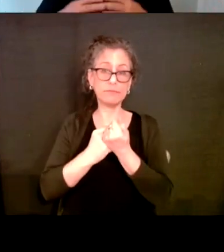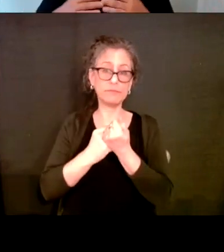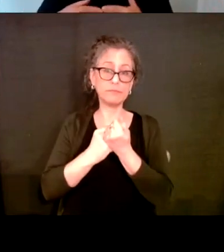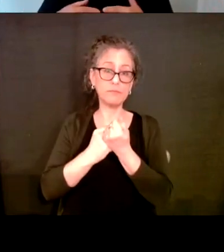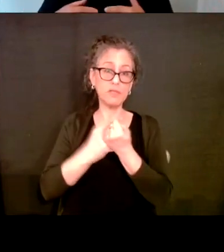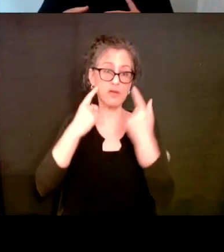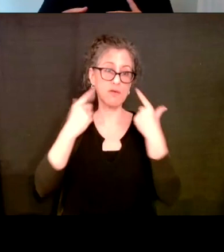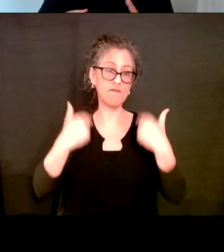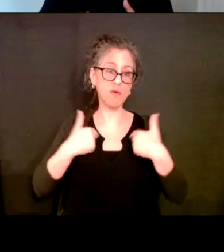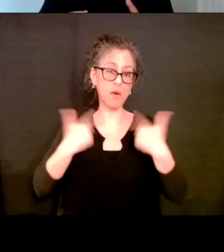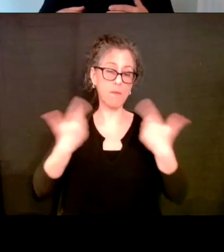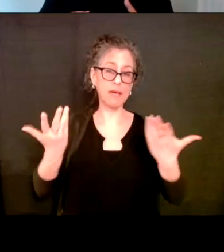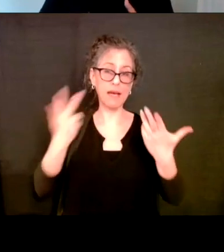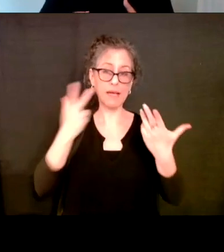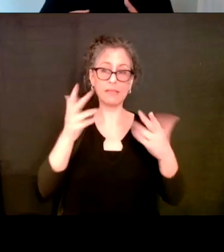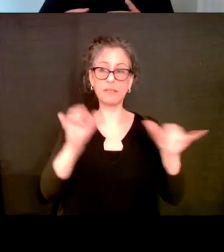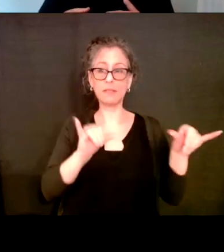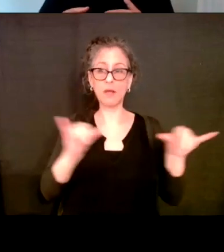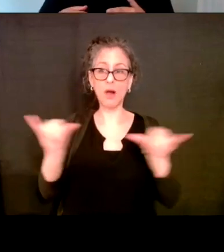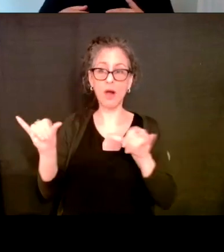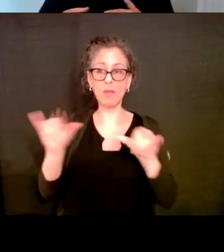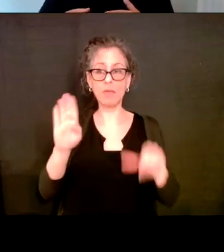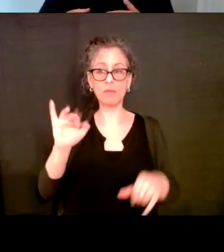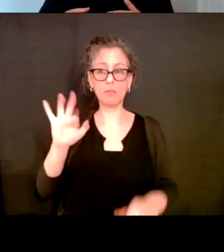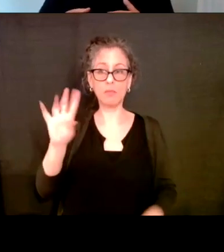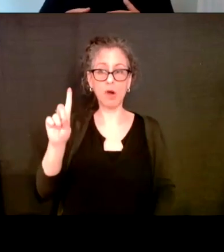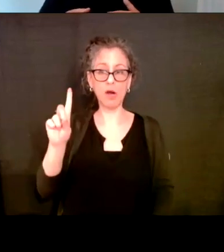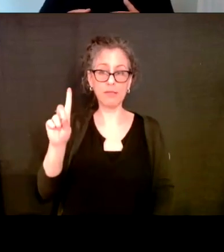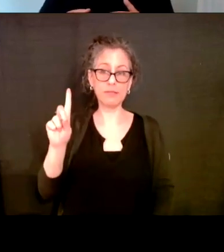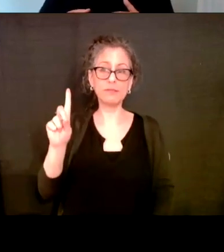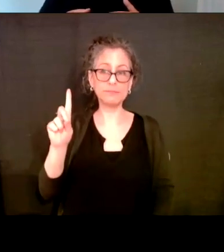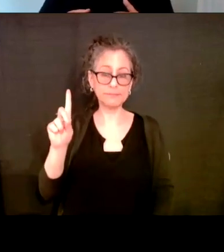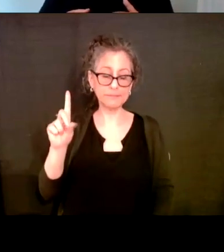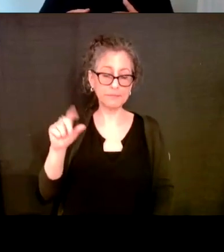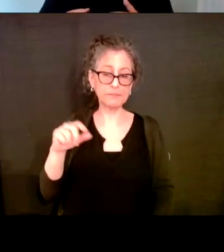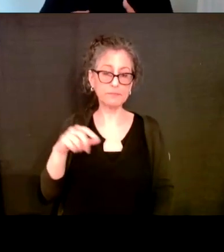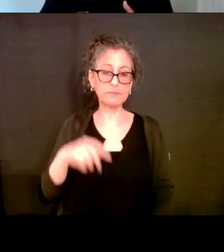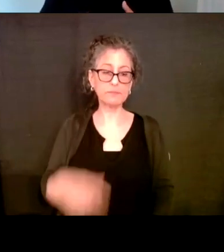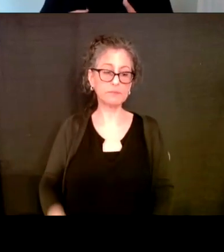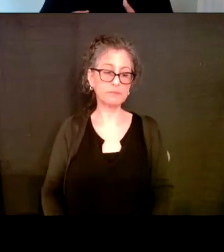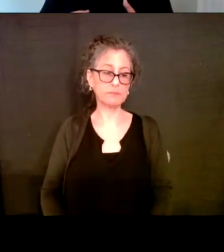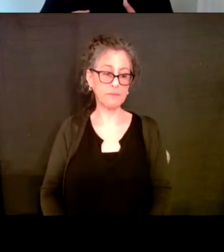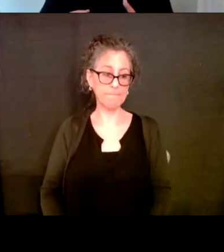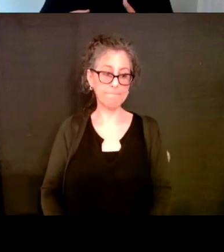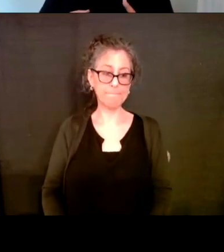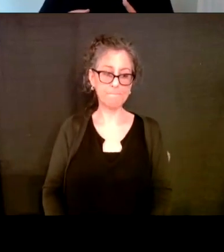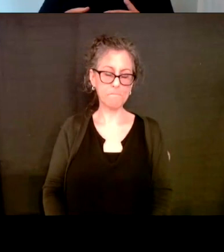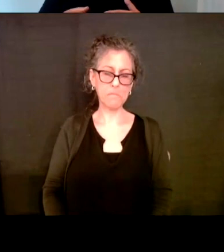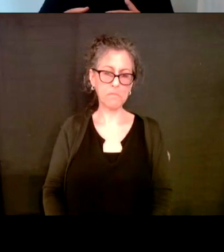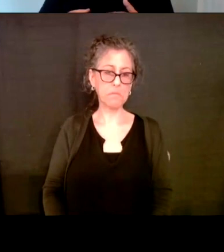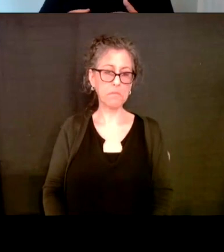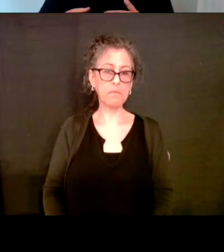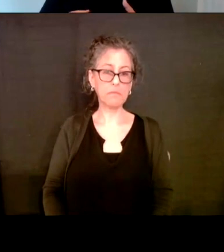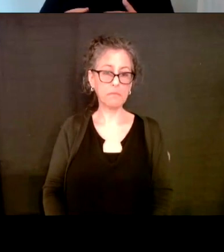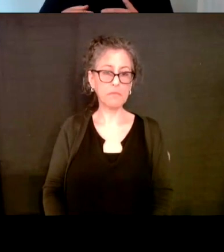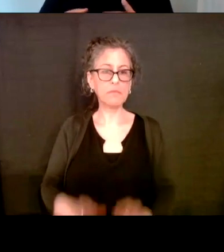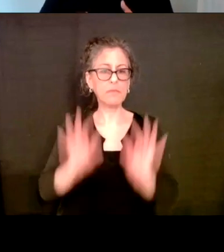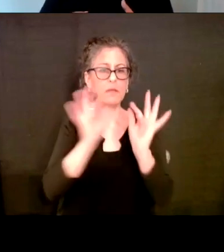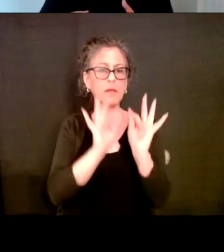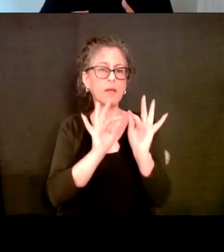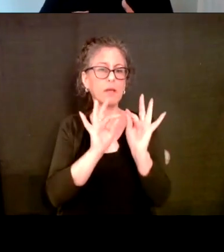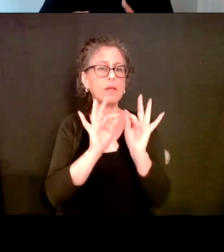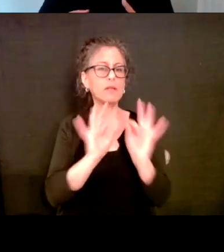me, I see this as a common bond. It's not something to be taken lightly, but it's something that we